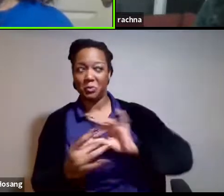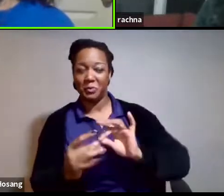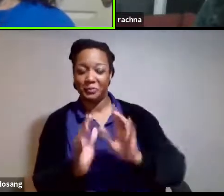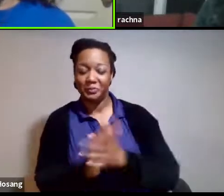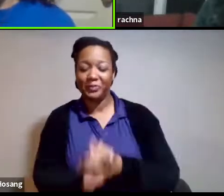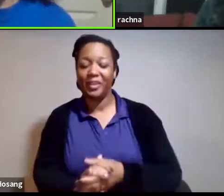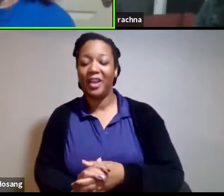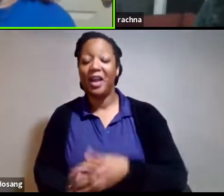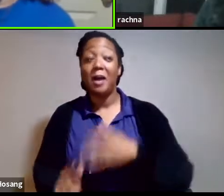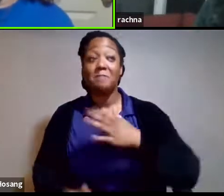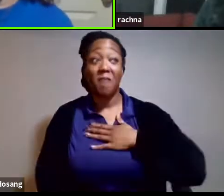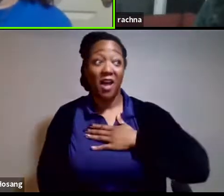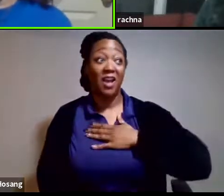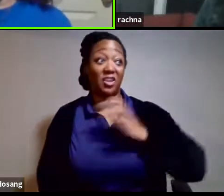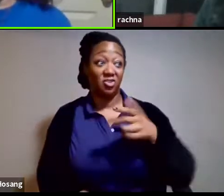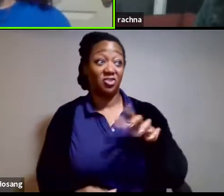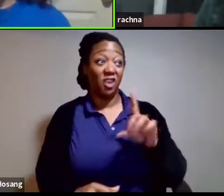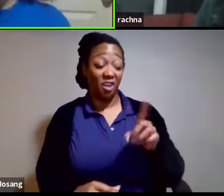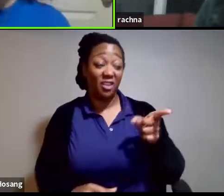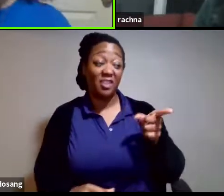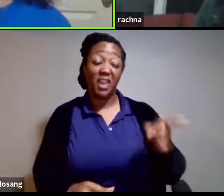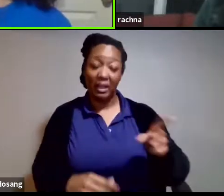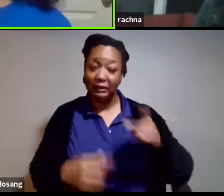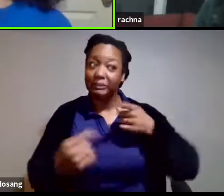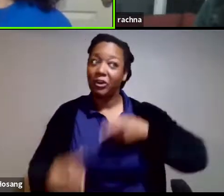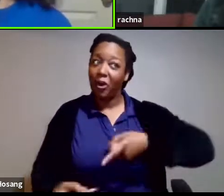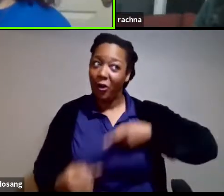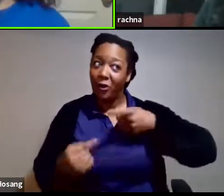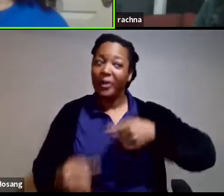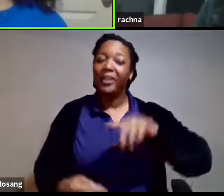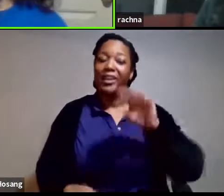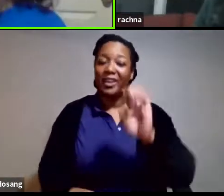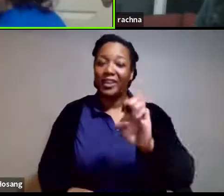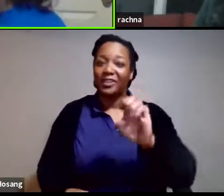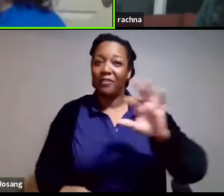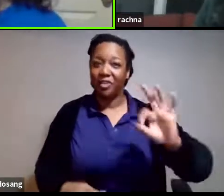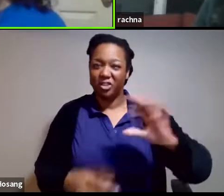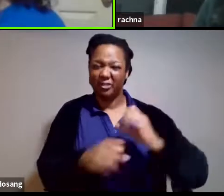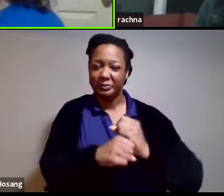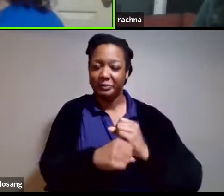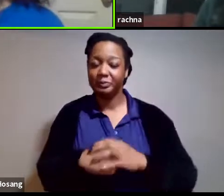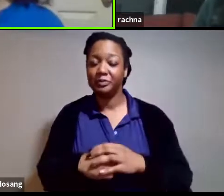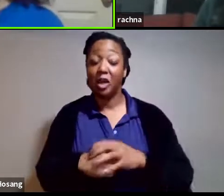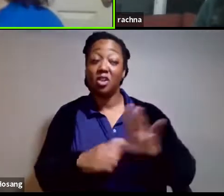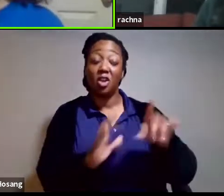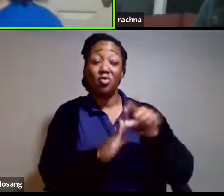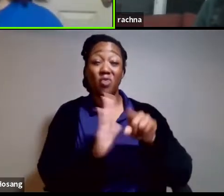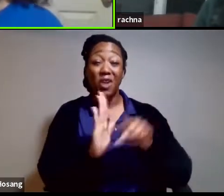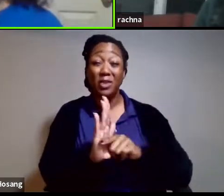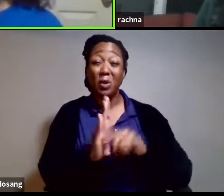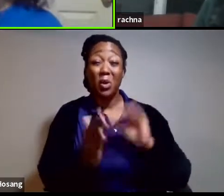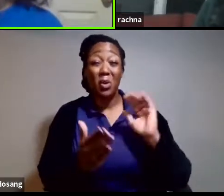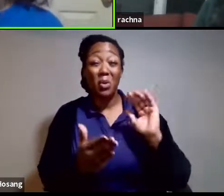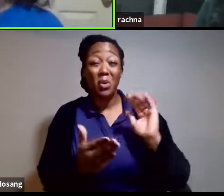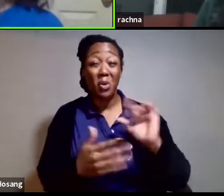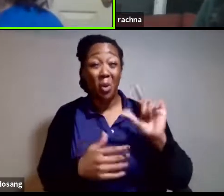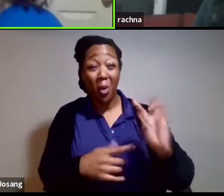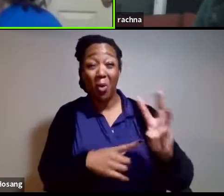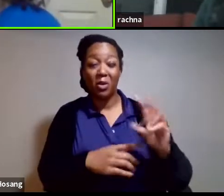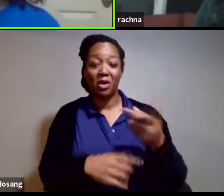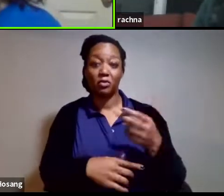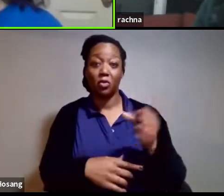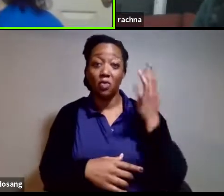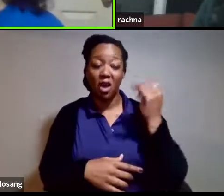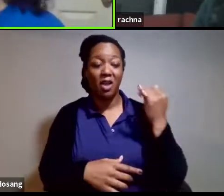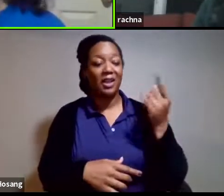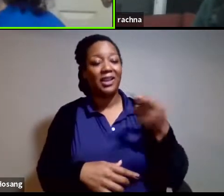had a lot of executive functioning trouble. Grades were so much lower in high school because he was constantly missing turning in